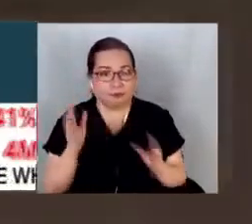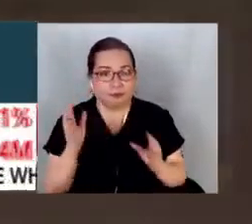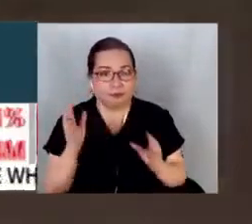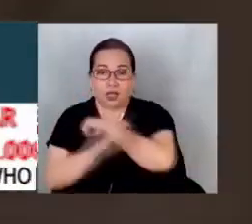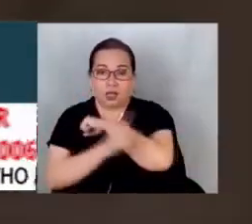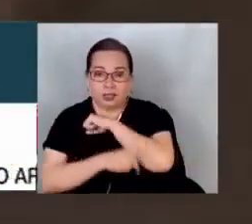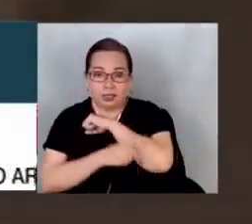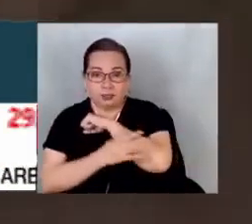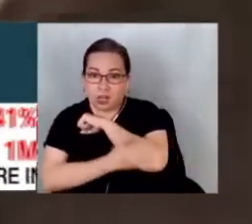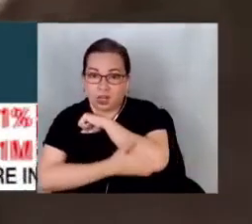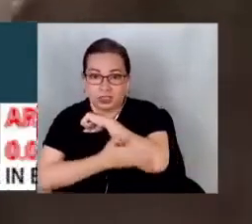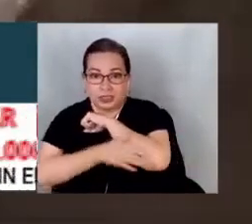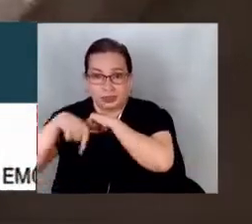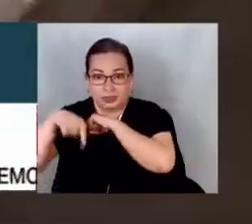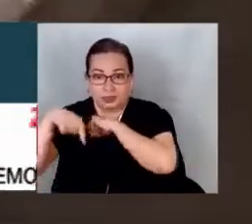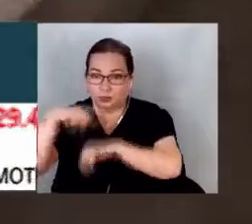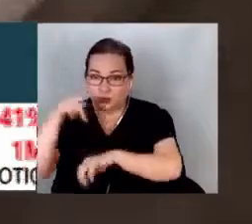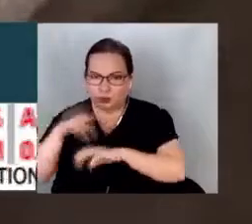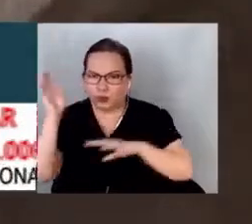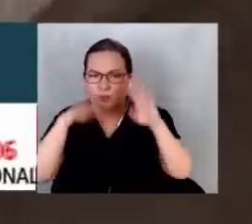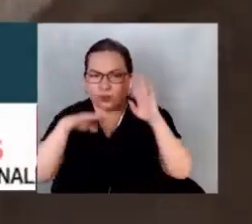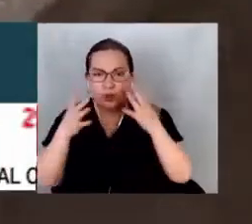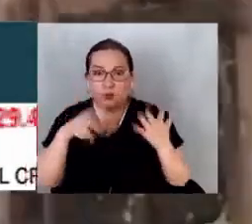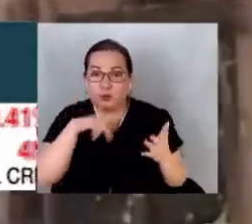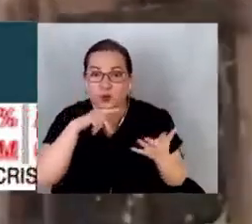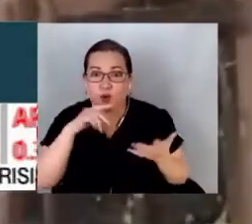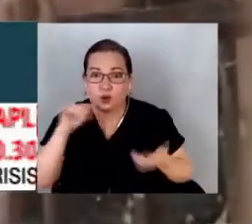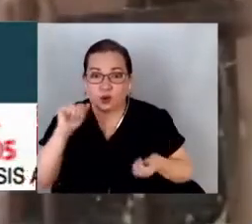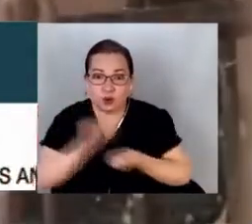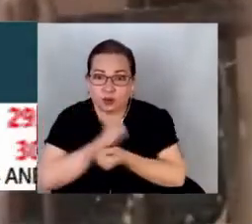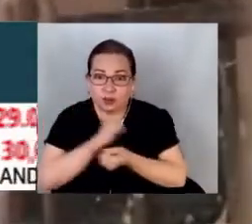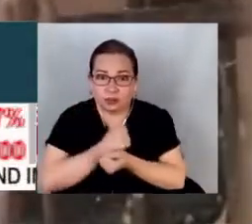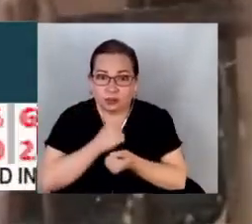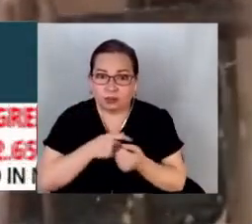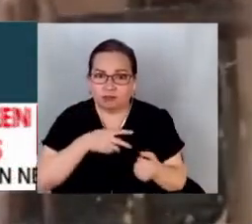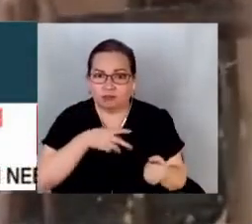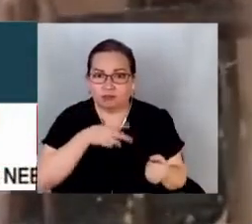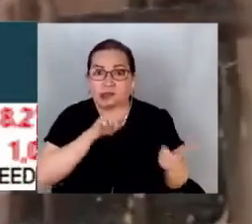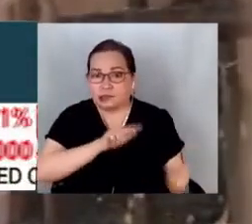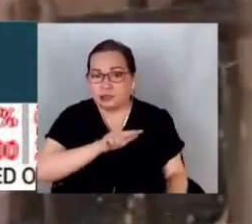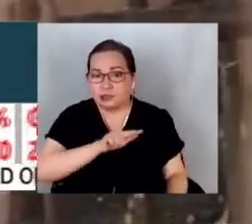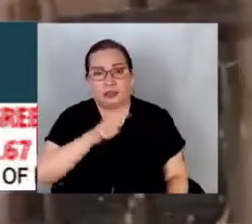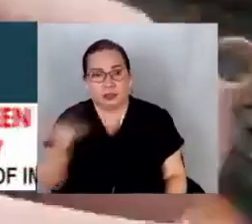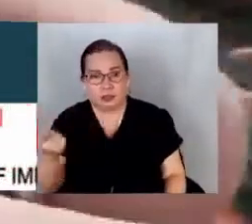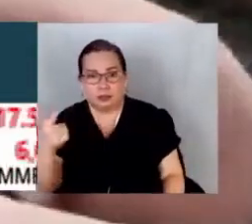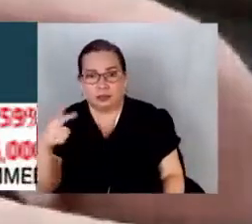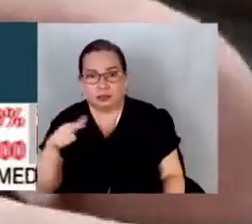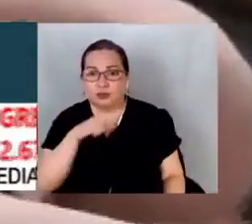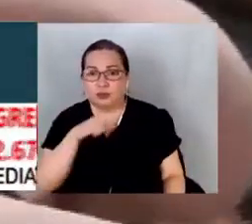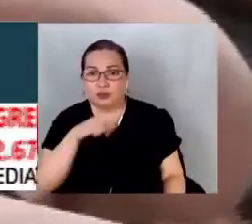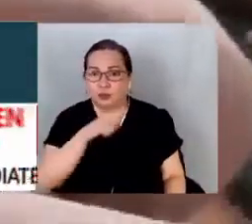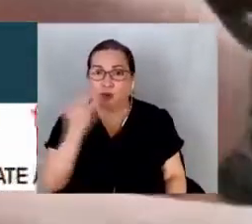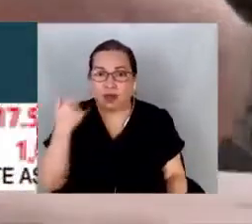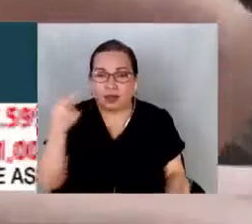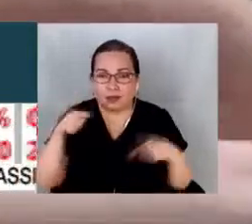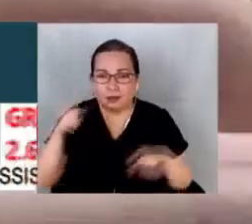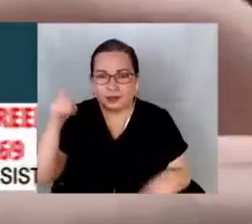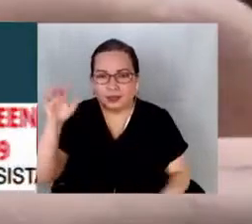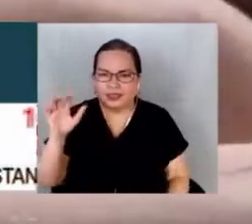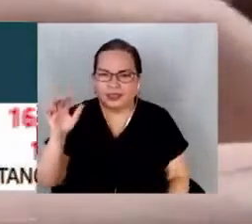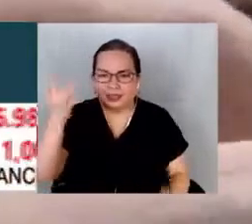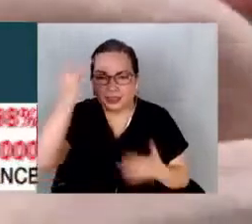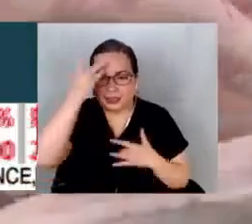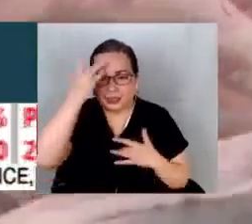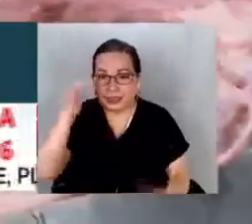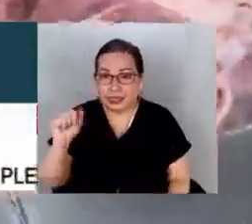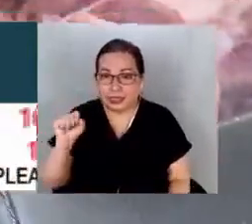on the shortage of pork supply is far from over. Hog raisers, whose businesses have been hit by the African swine fever, are still struggling